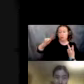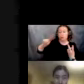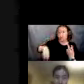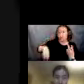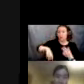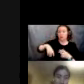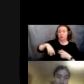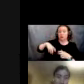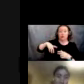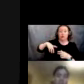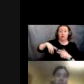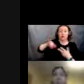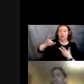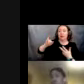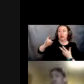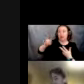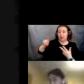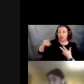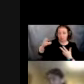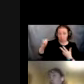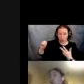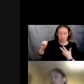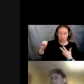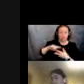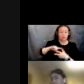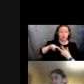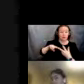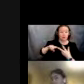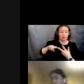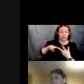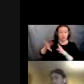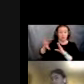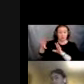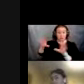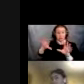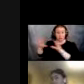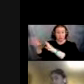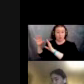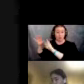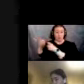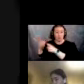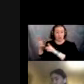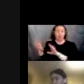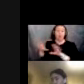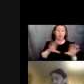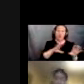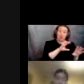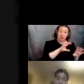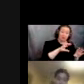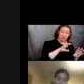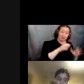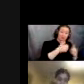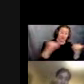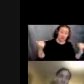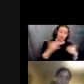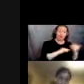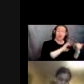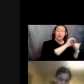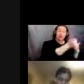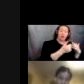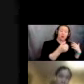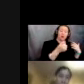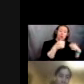and Idaho, separate from the incarceration camps that the rest of the population on the West Coast was